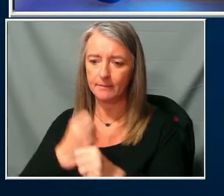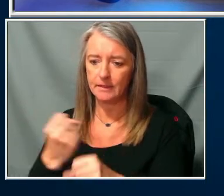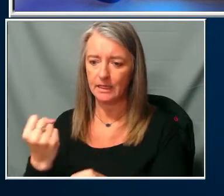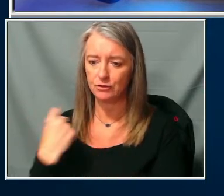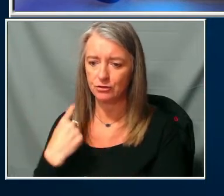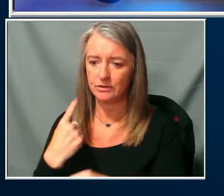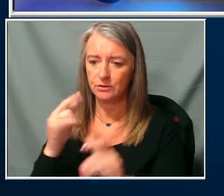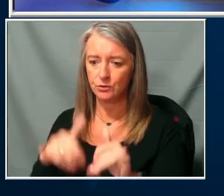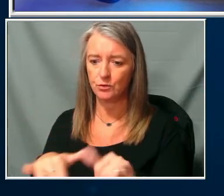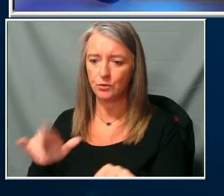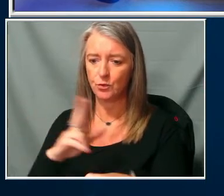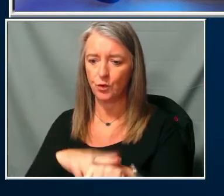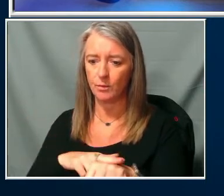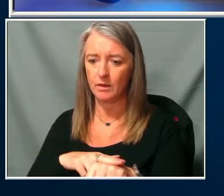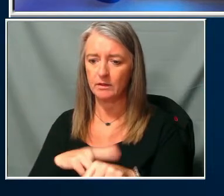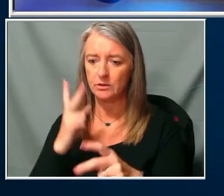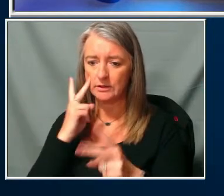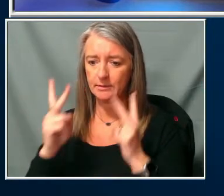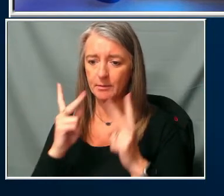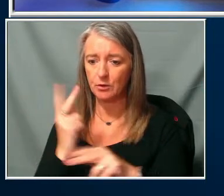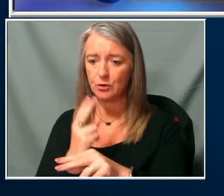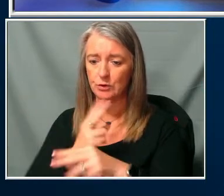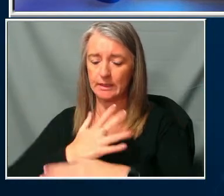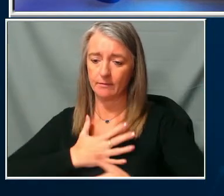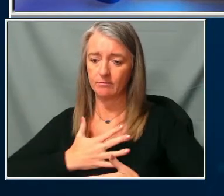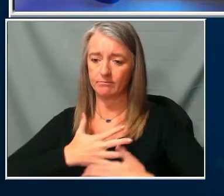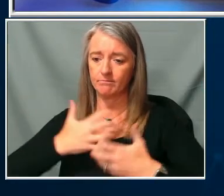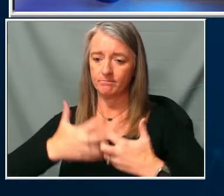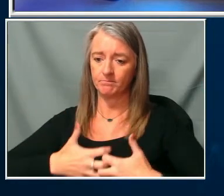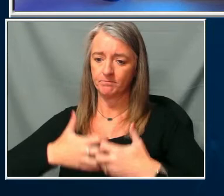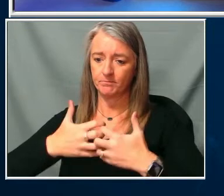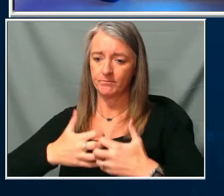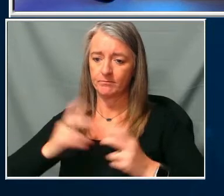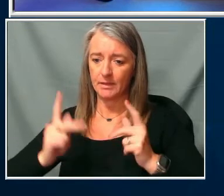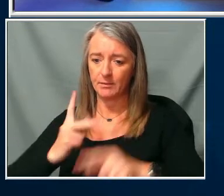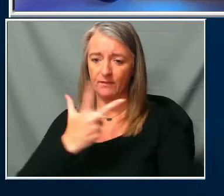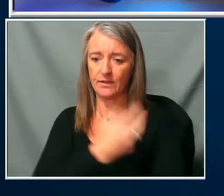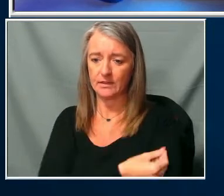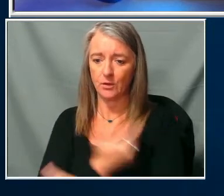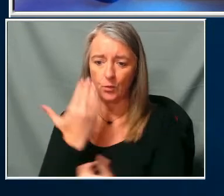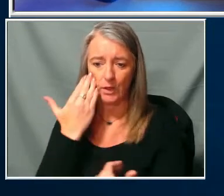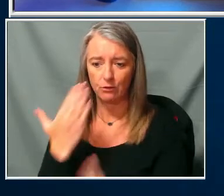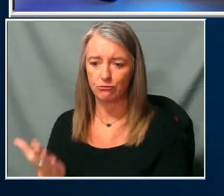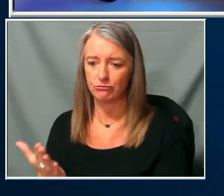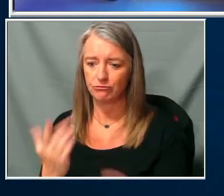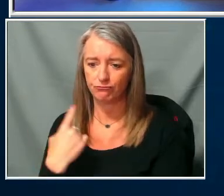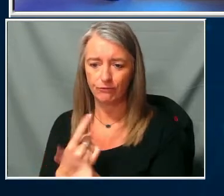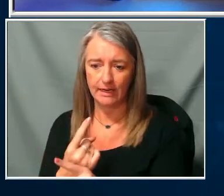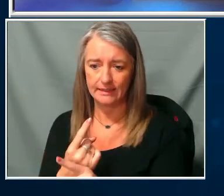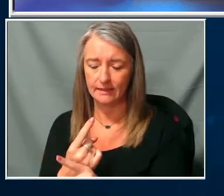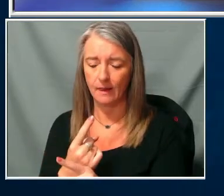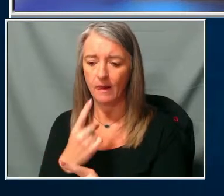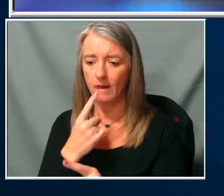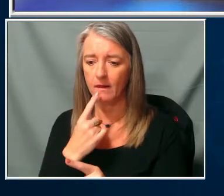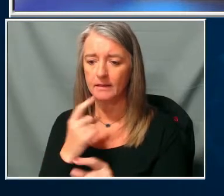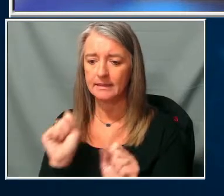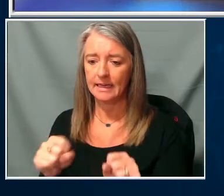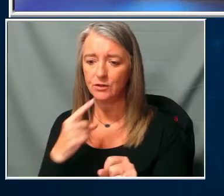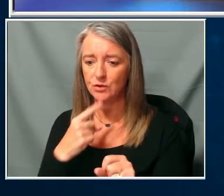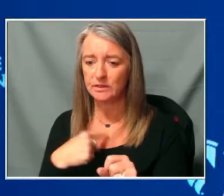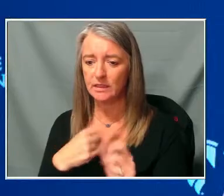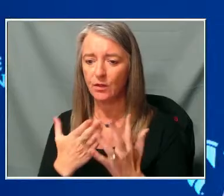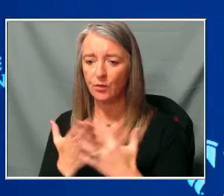that's in the ICU on a ventilator? People always want to know if those people are vaccinated. We don't know that, correct? So could you just talk us through that a